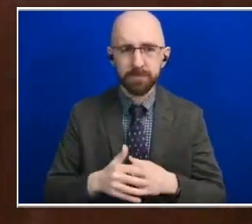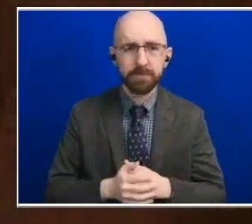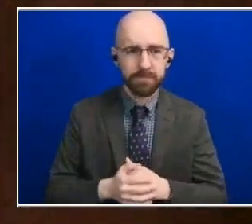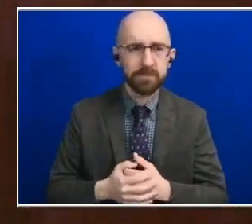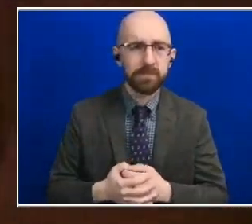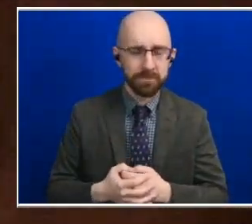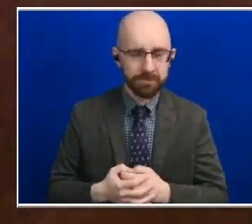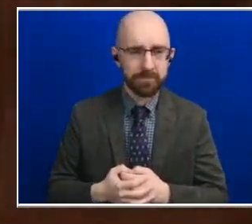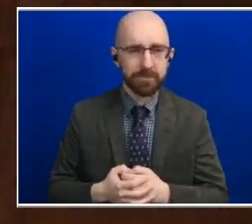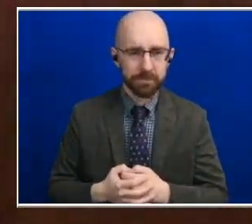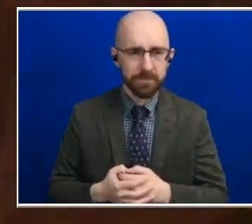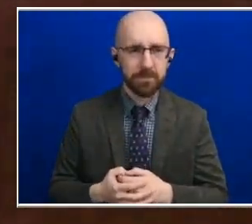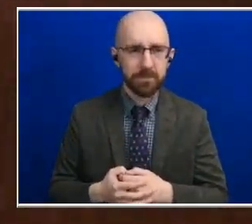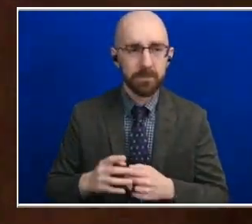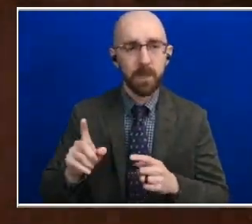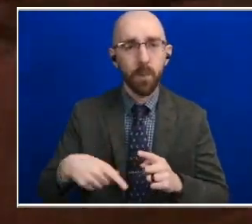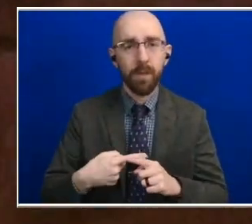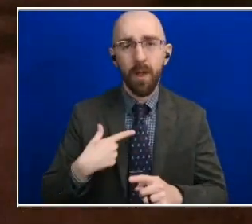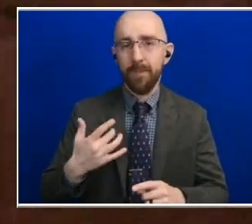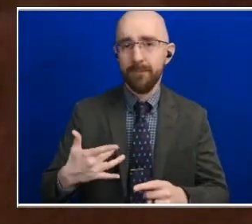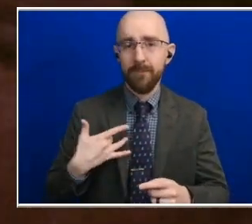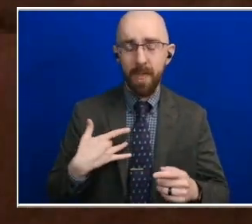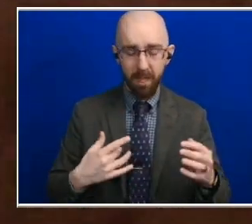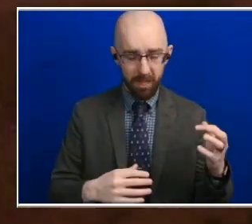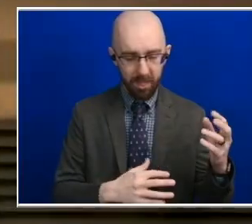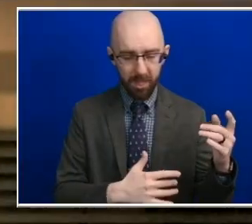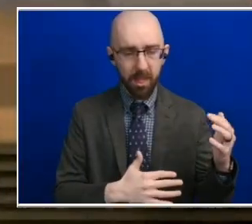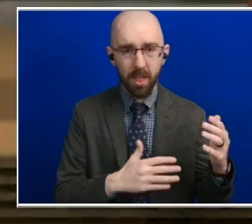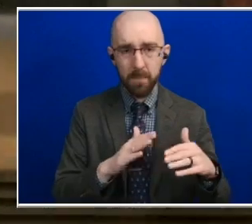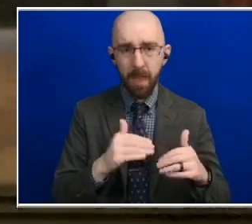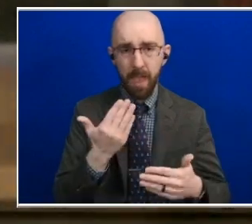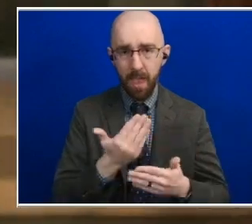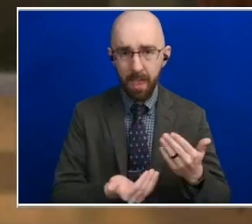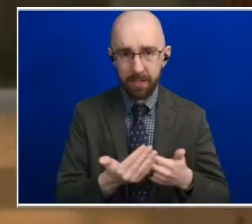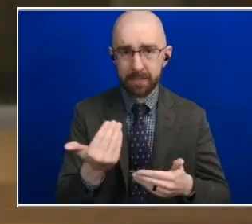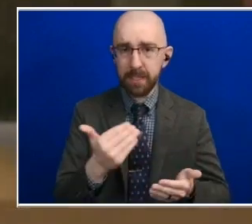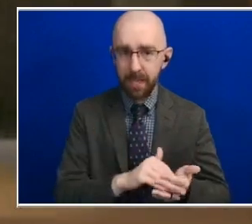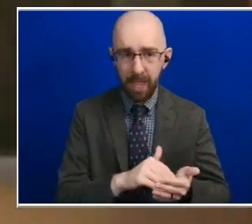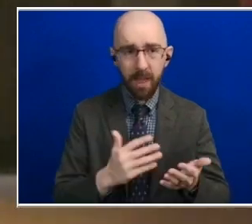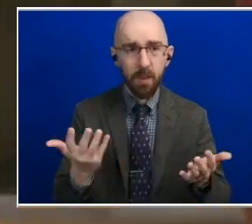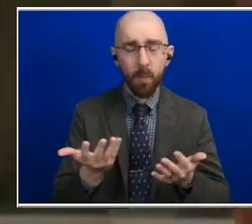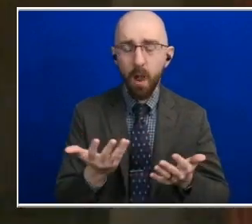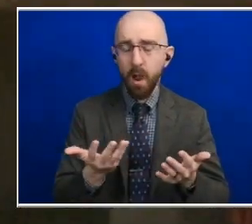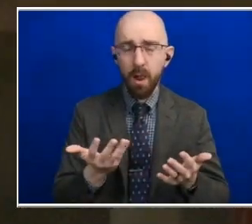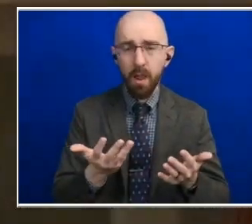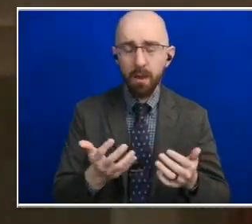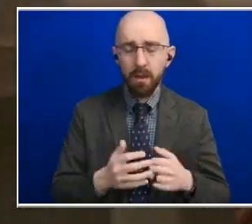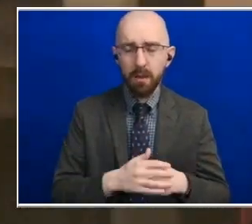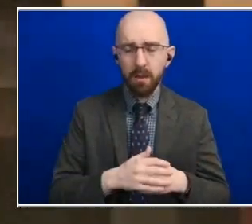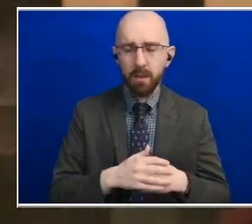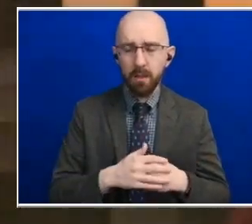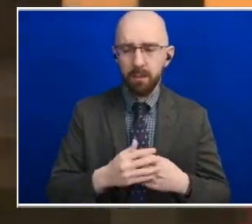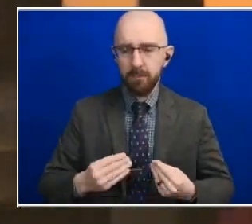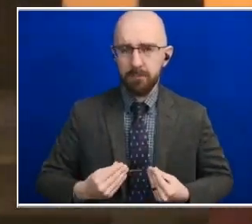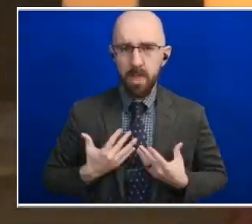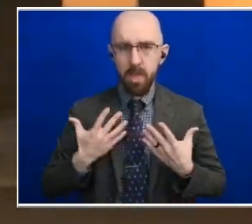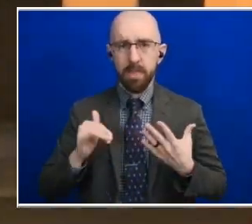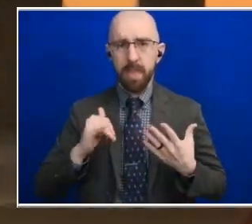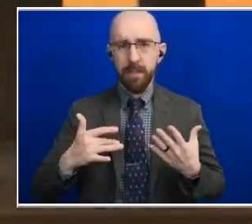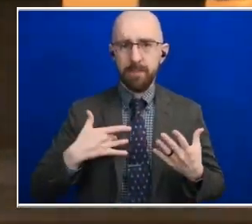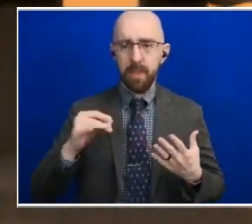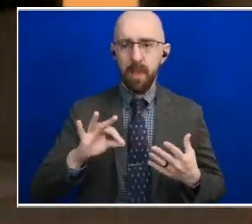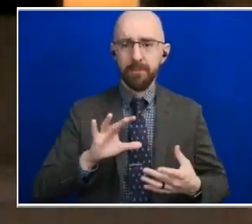When I felt the cello again, what overcame me was that feeling of connection and